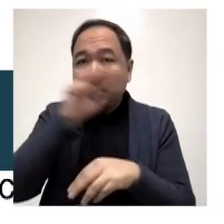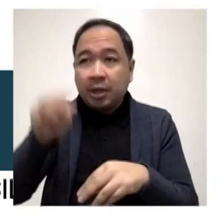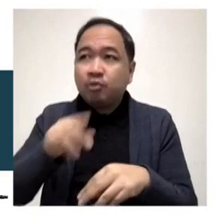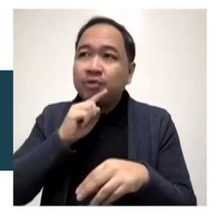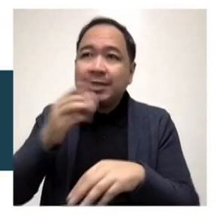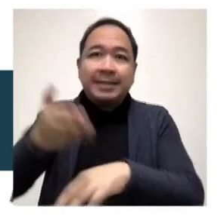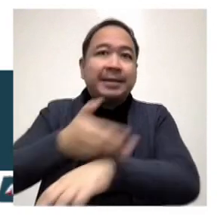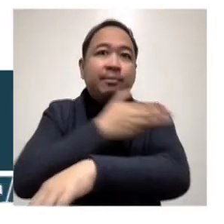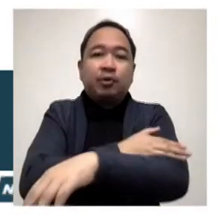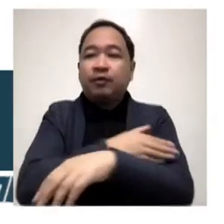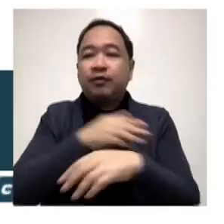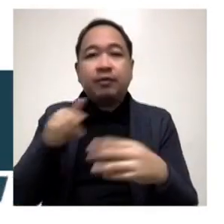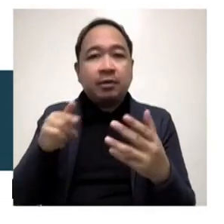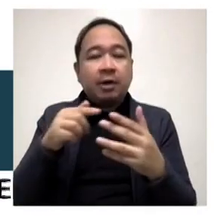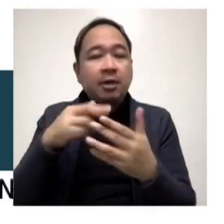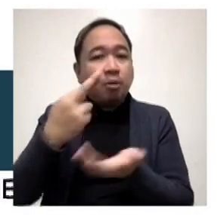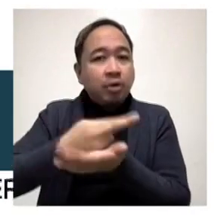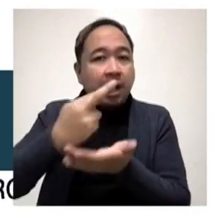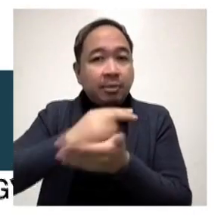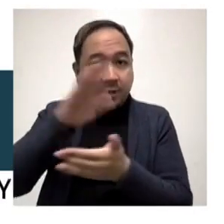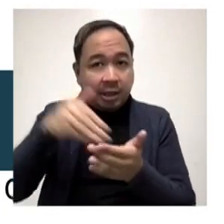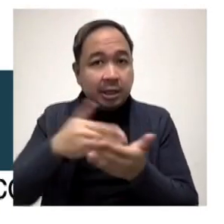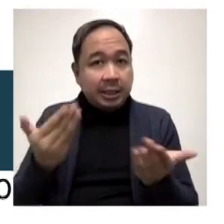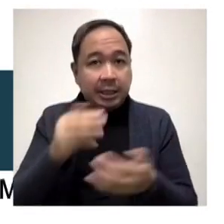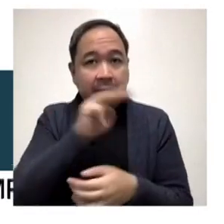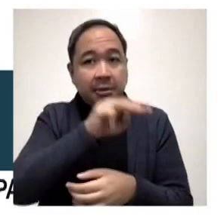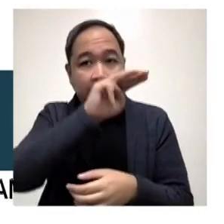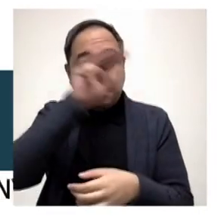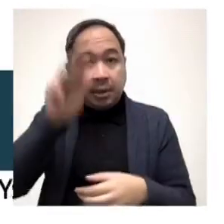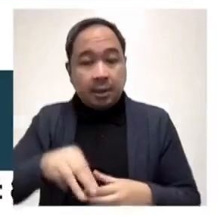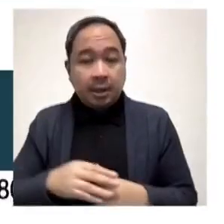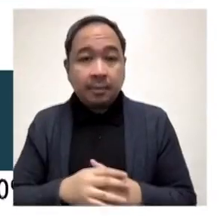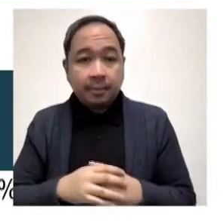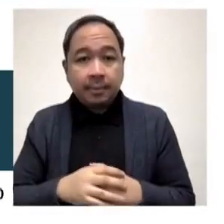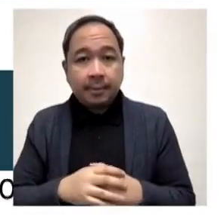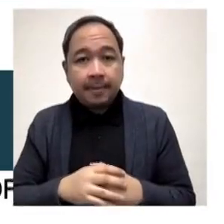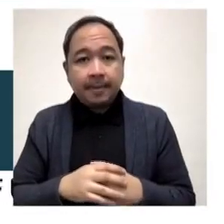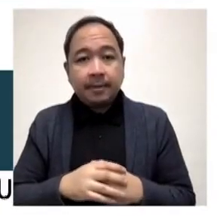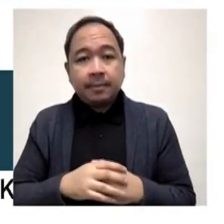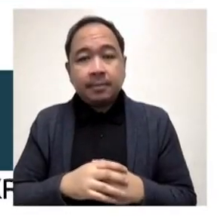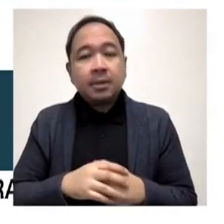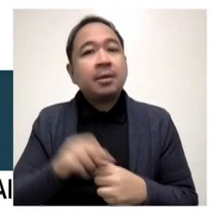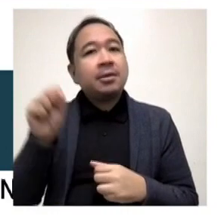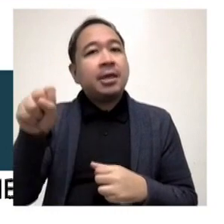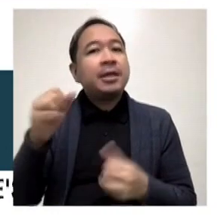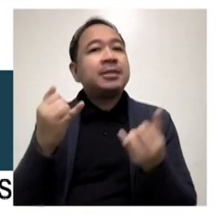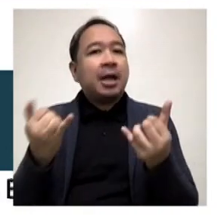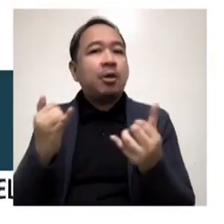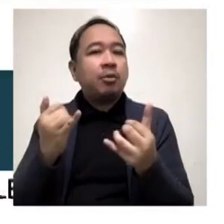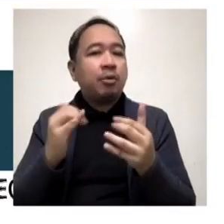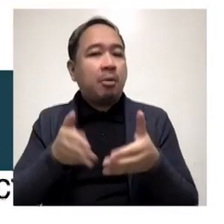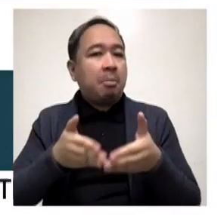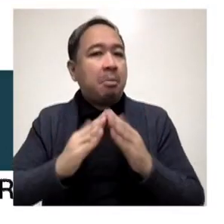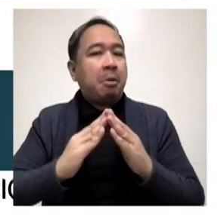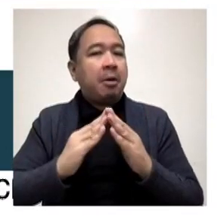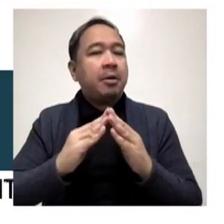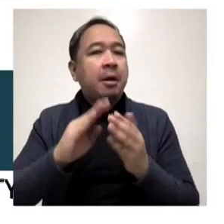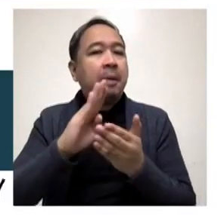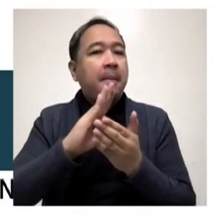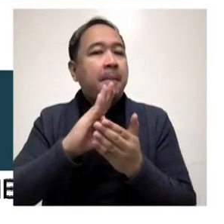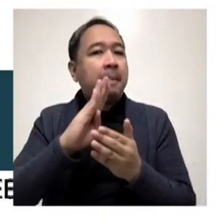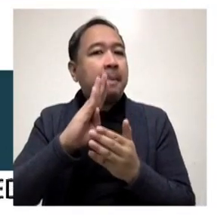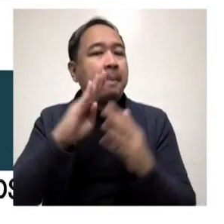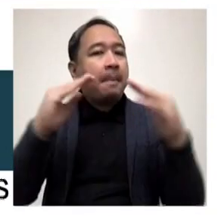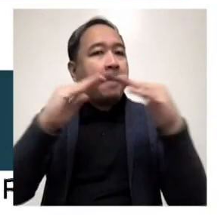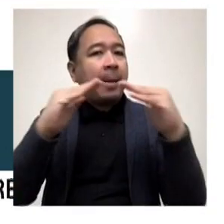located in and around the metro? Yes, Carmina, we are currently fixing our Balay Silangan. This will be our drug reformation